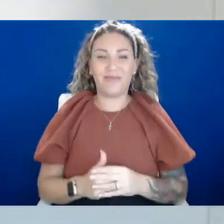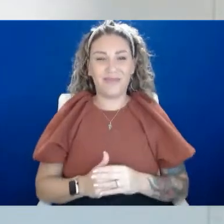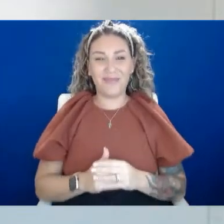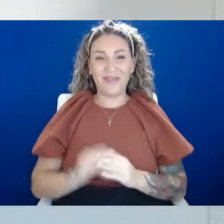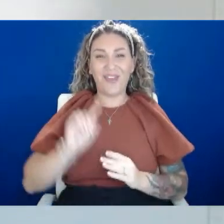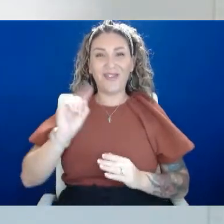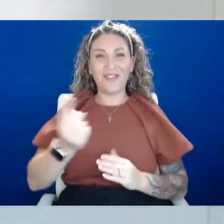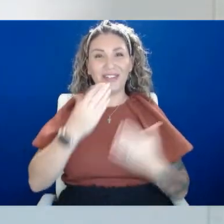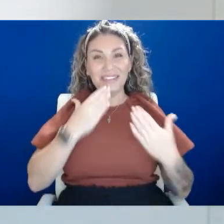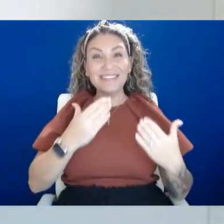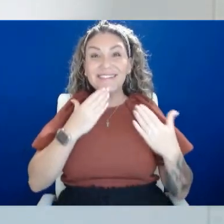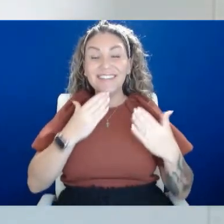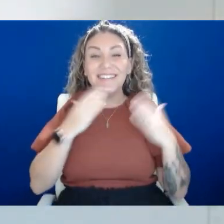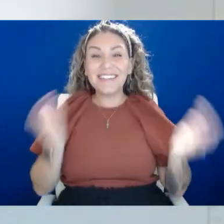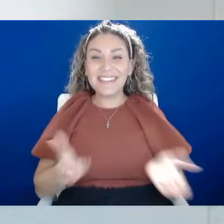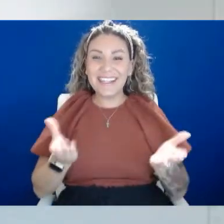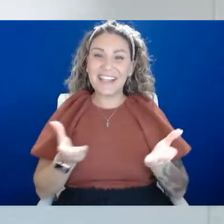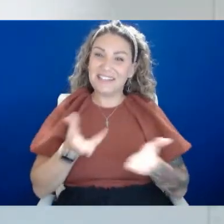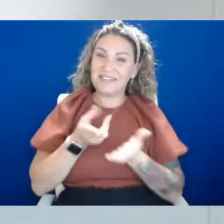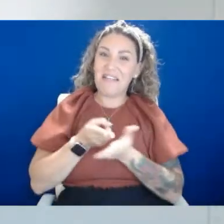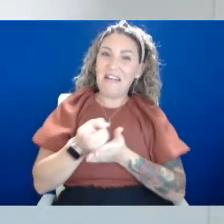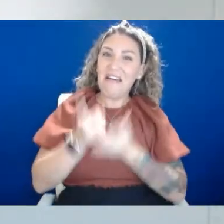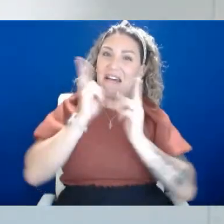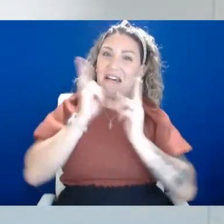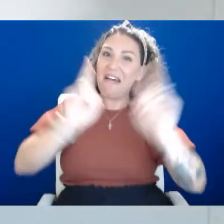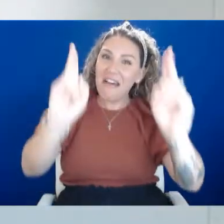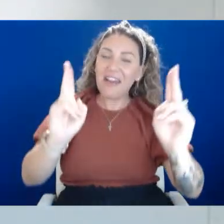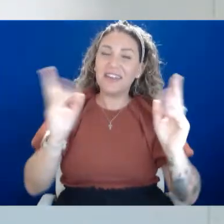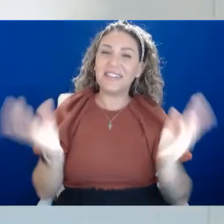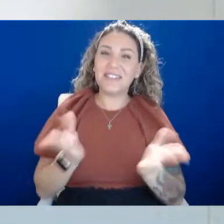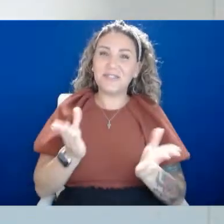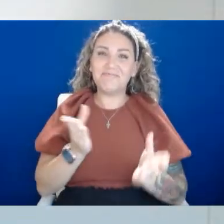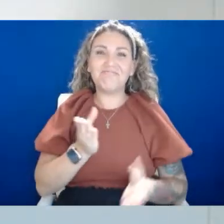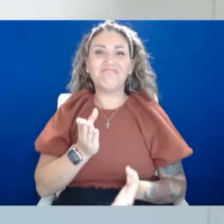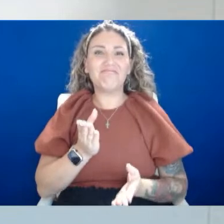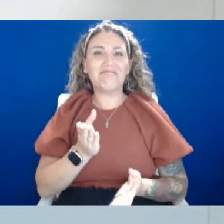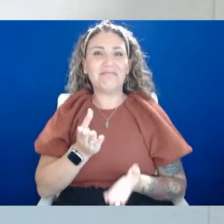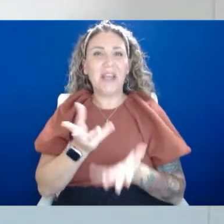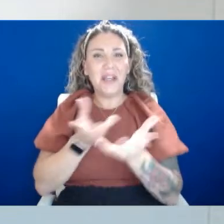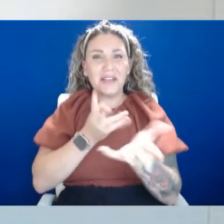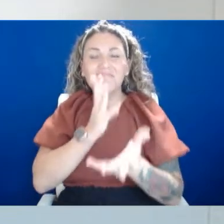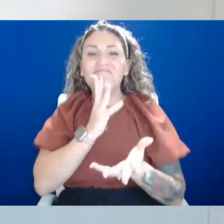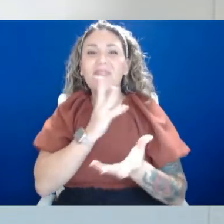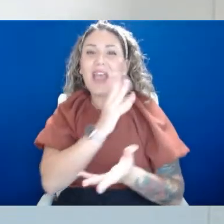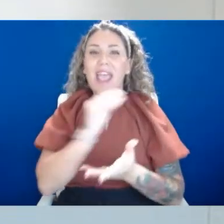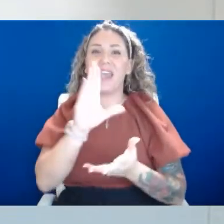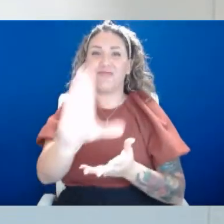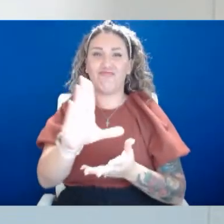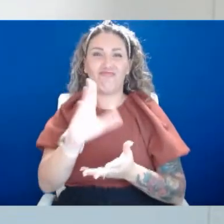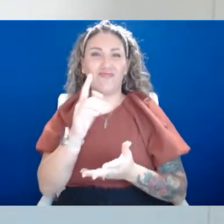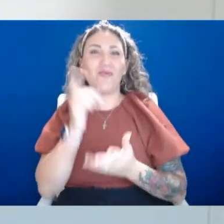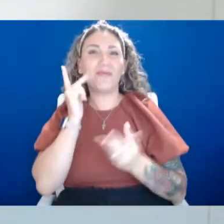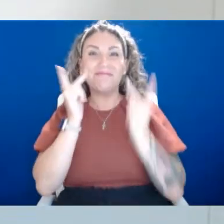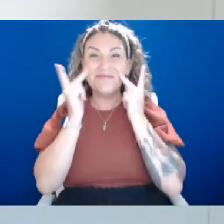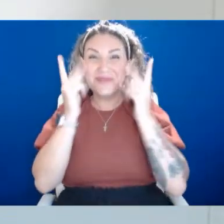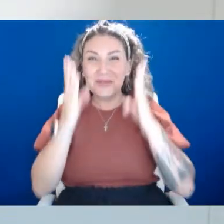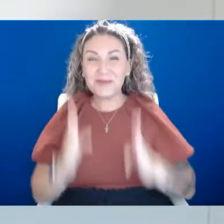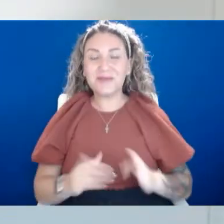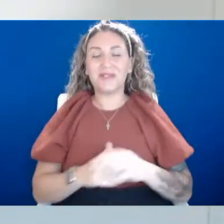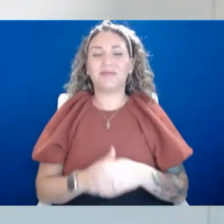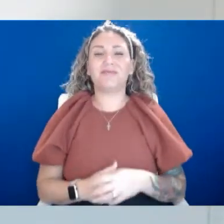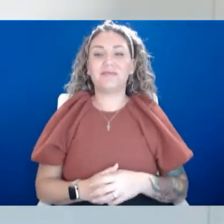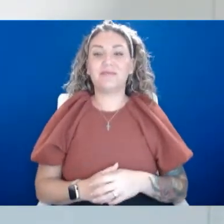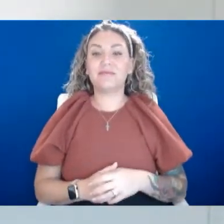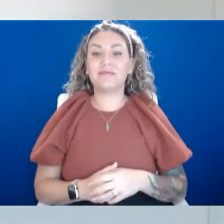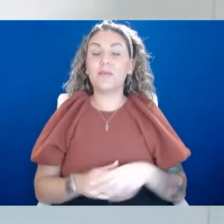having me. It's an honor to be here and, speaking to, you guys and your audience as well. And again, thanks, thank you so much